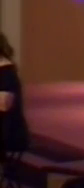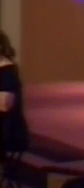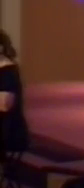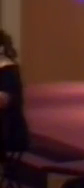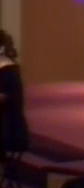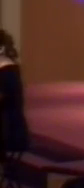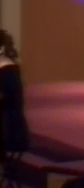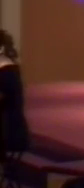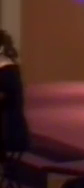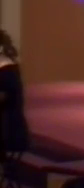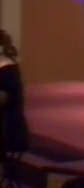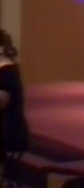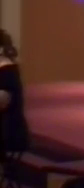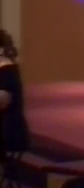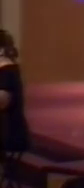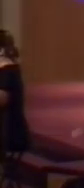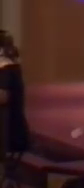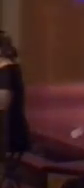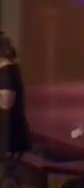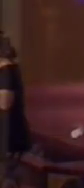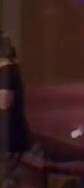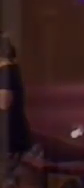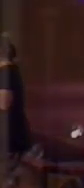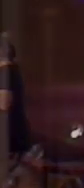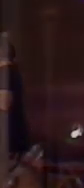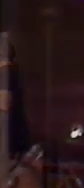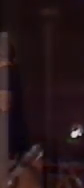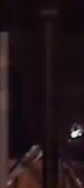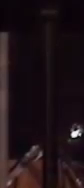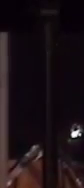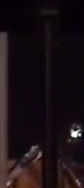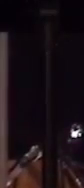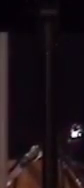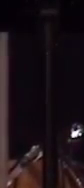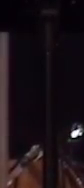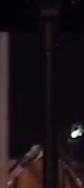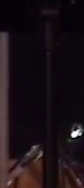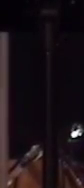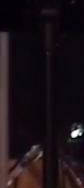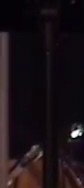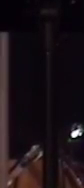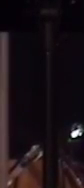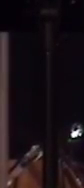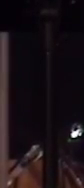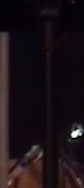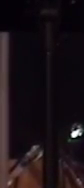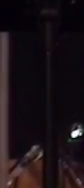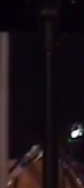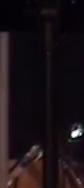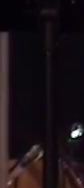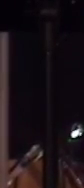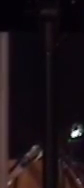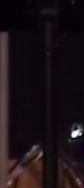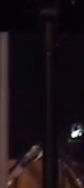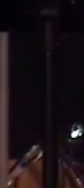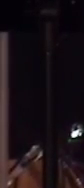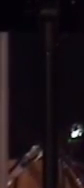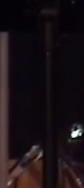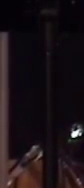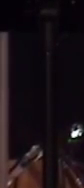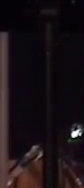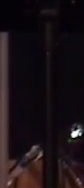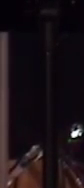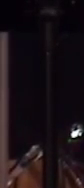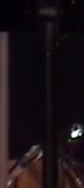preserved for us in Christ. He does not want us to go to judgment. He doesn't take pride in judgment. He doesn't want to judge the